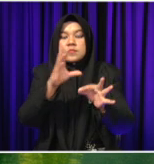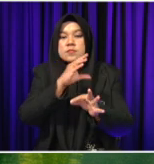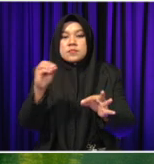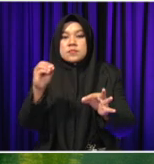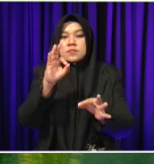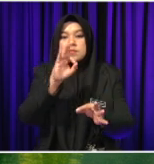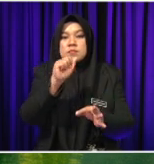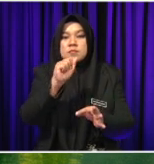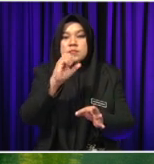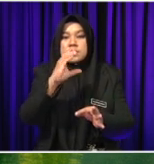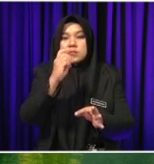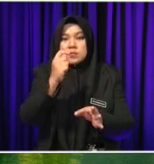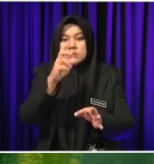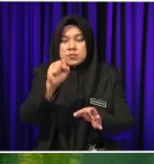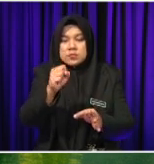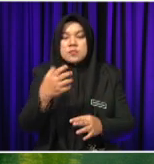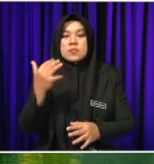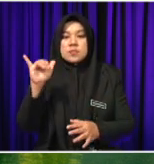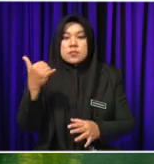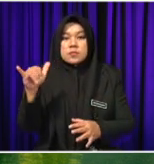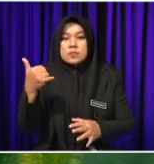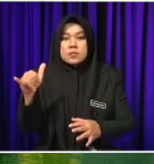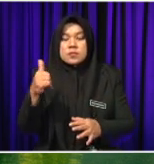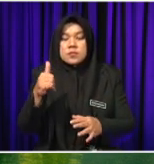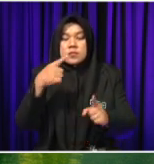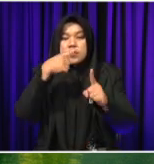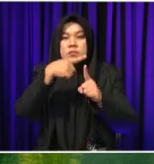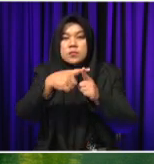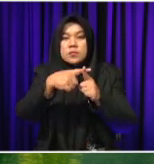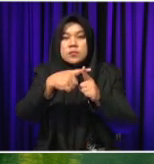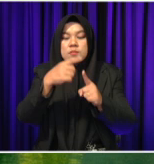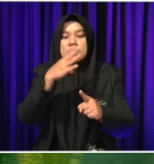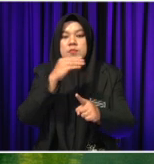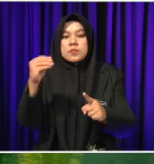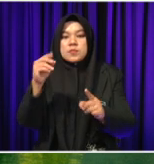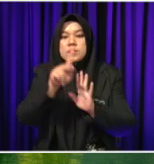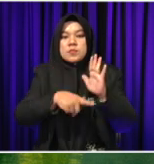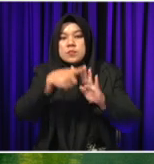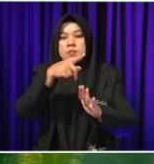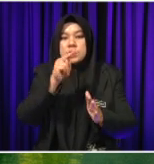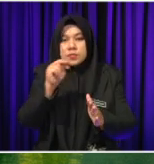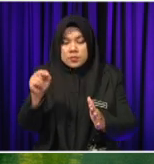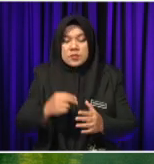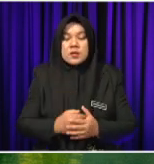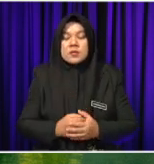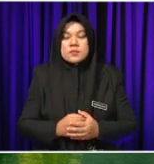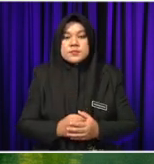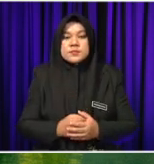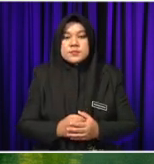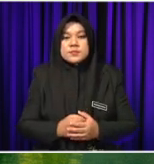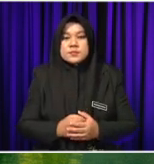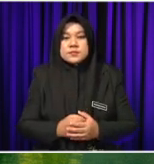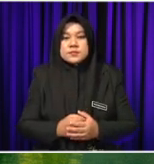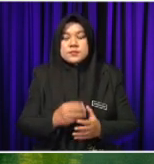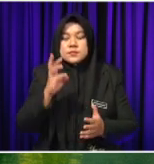second one will be yellow, that will be positivity and advantages, right? Now, let me just bring you all these